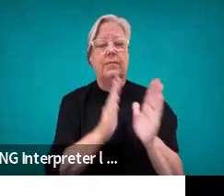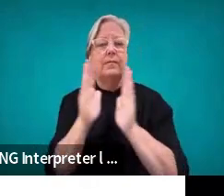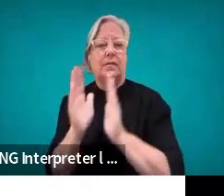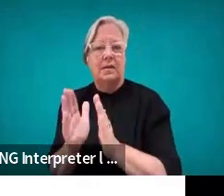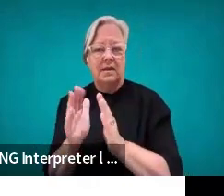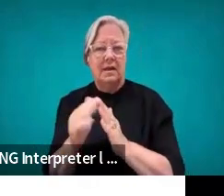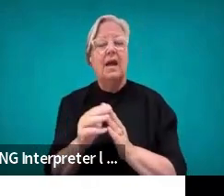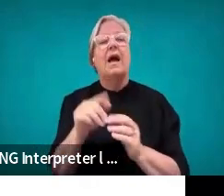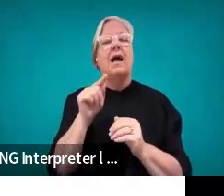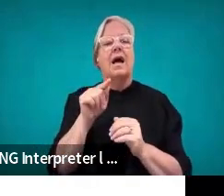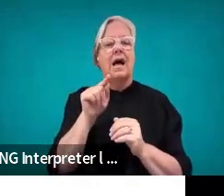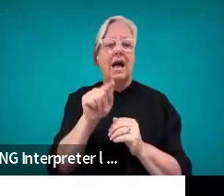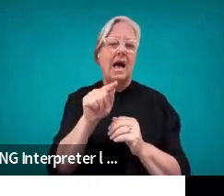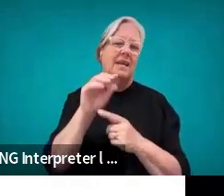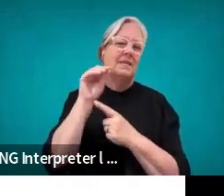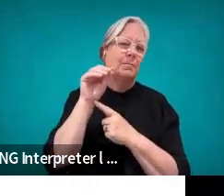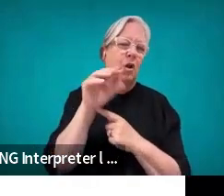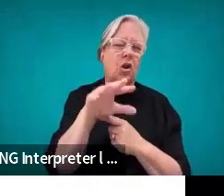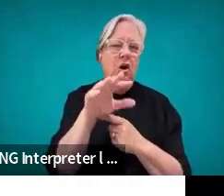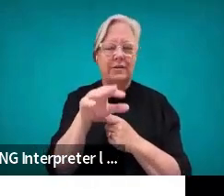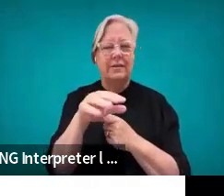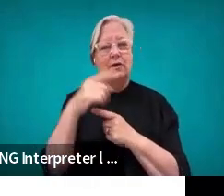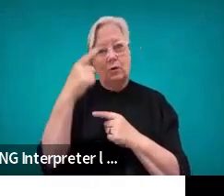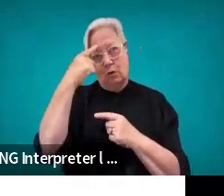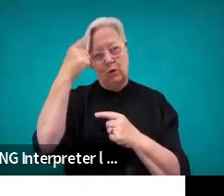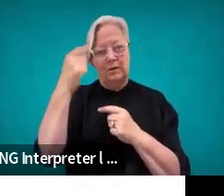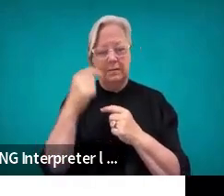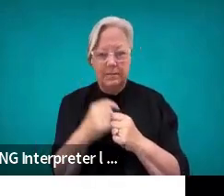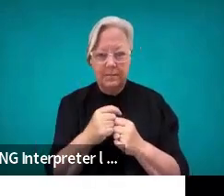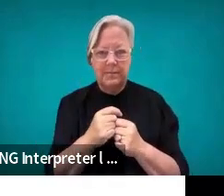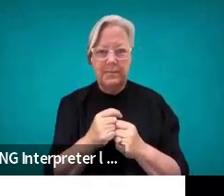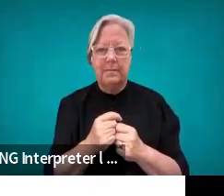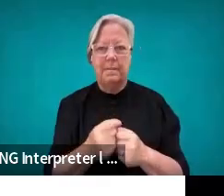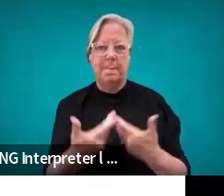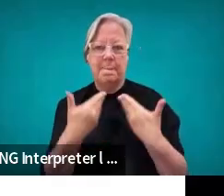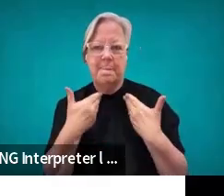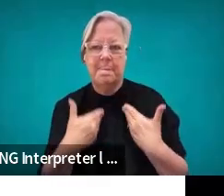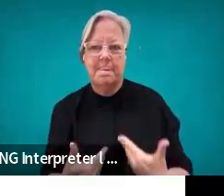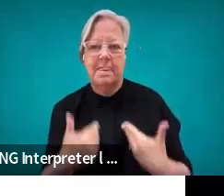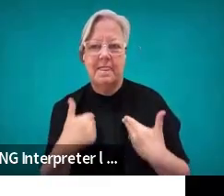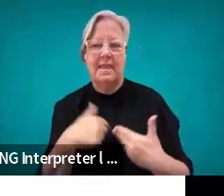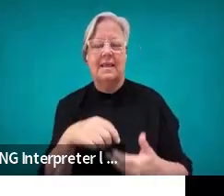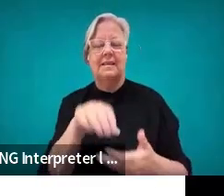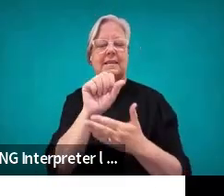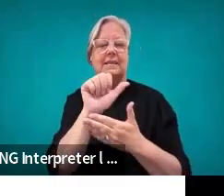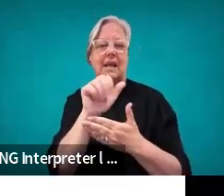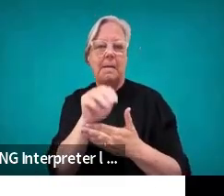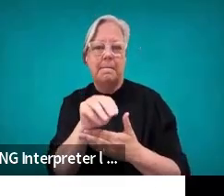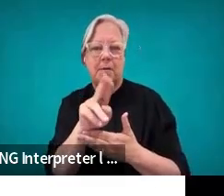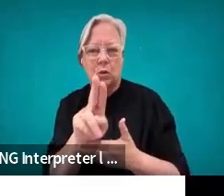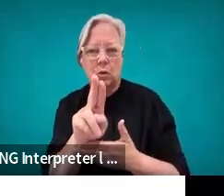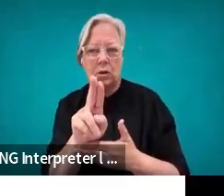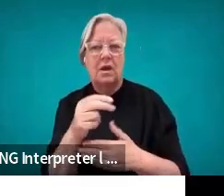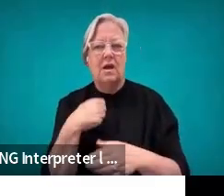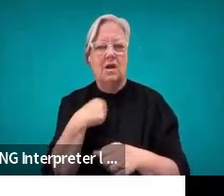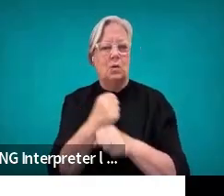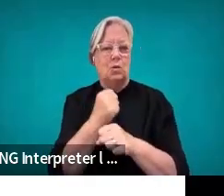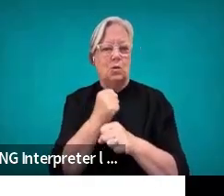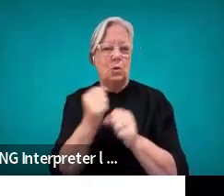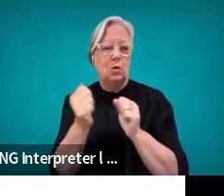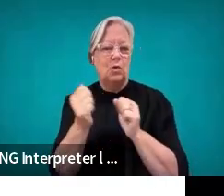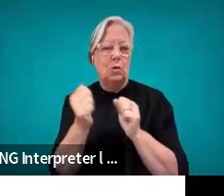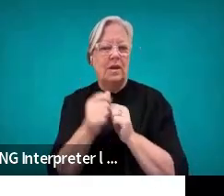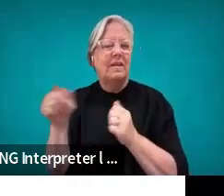Spotlight Initiative. My name is Samu Ngwenya Chuma. I work with the Spotlight Initiative Secretariat,